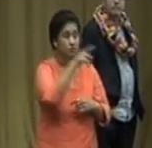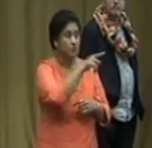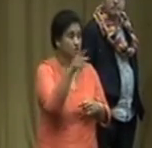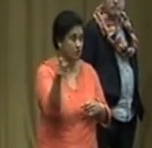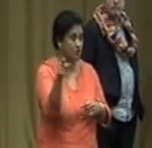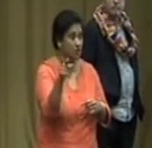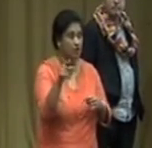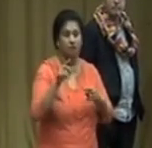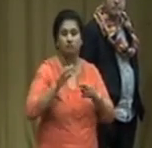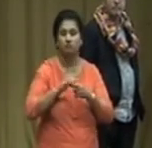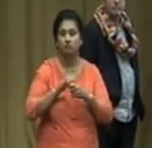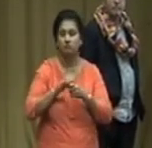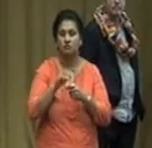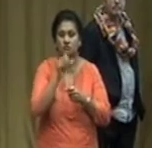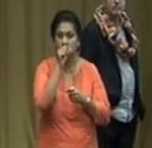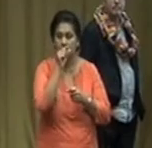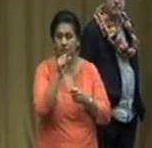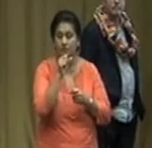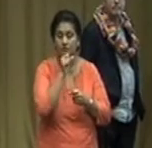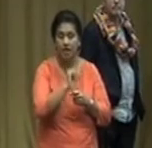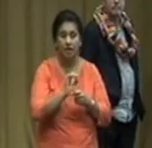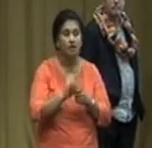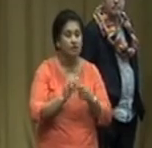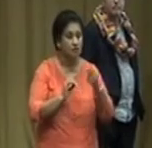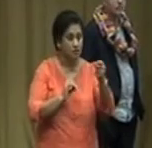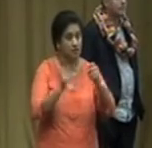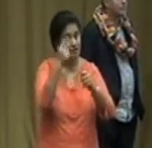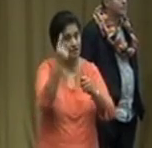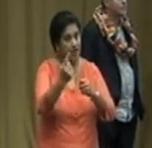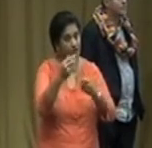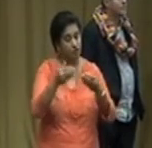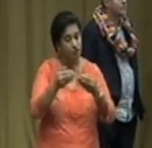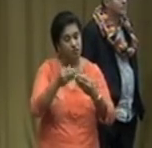people will come around with a microphone, and if you could just introduce yourself and then